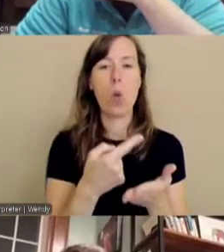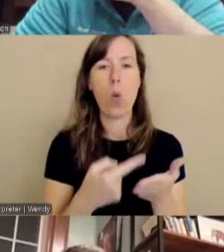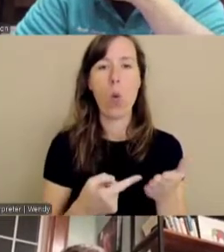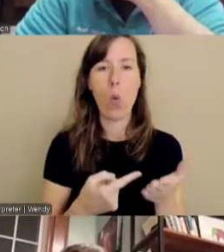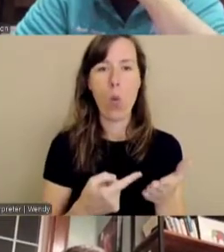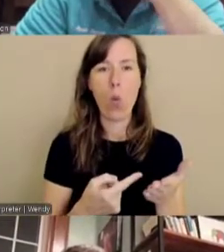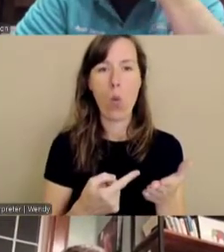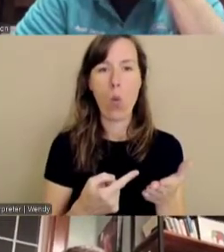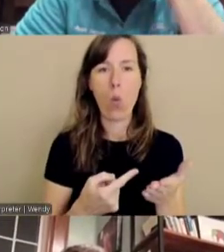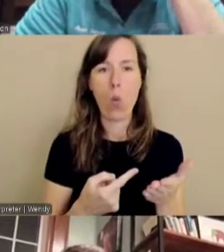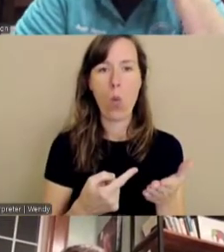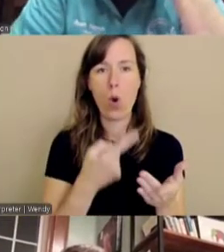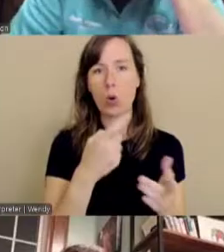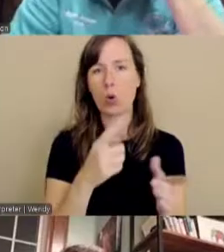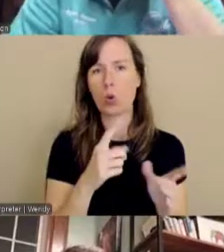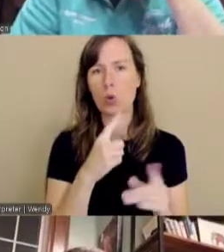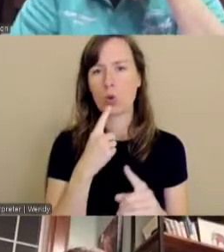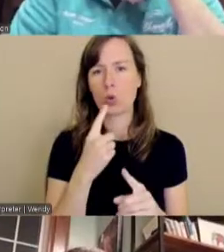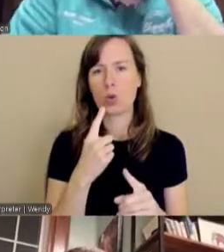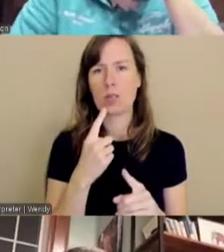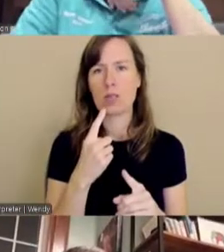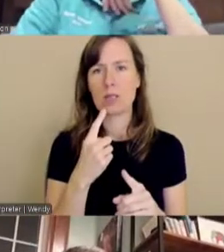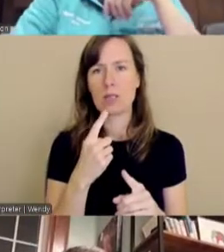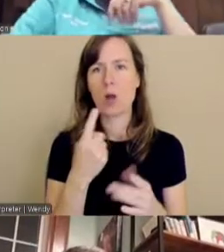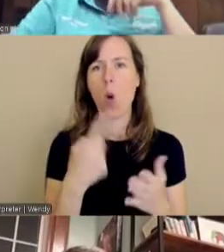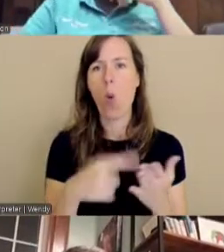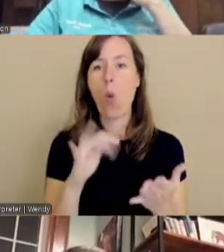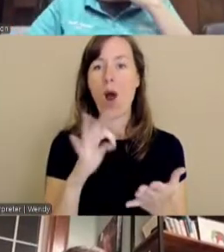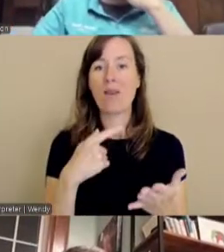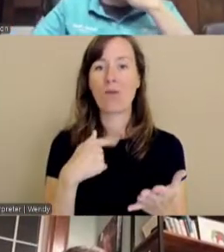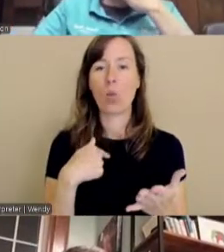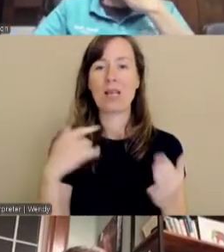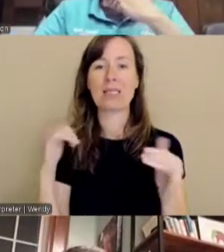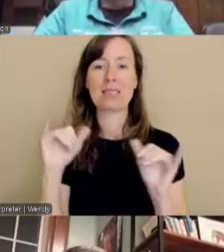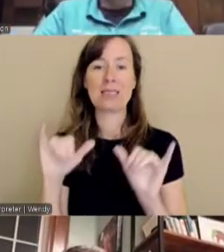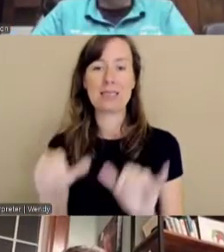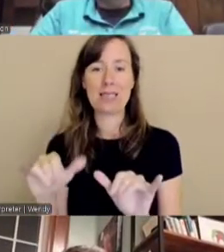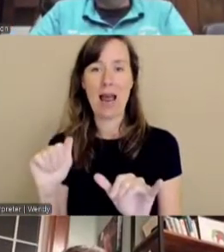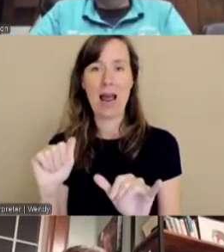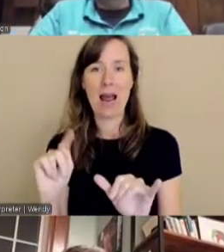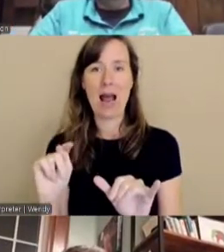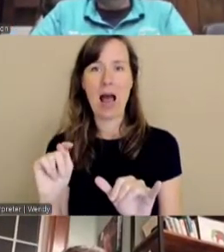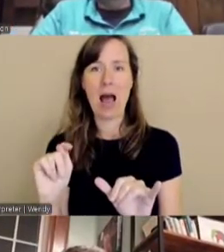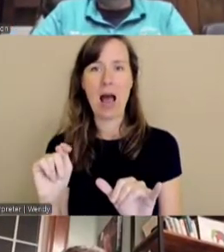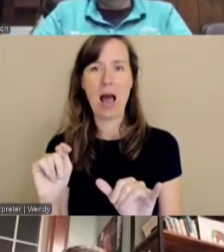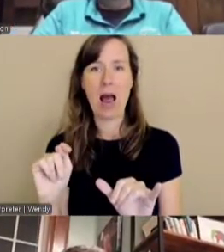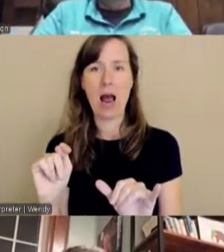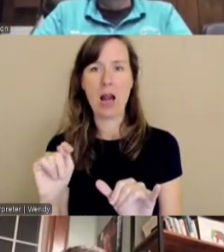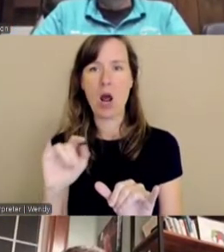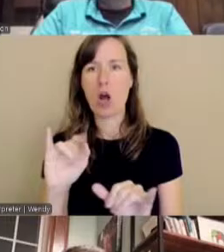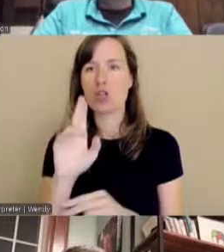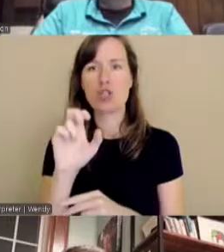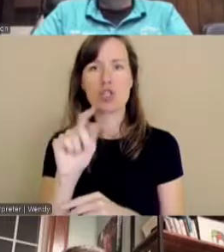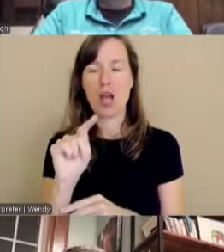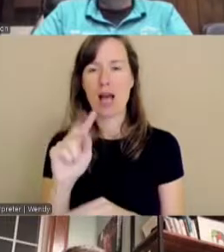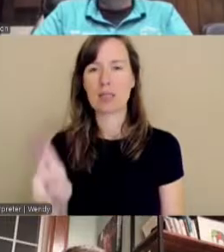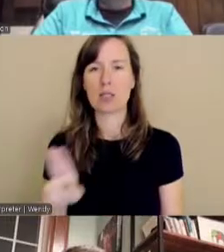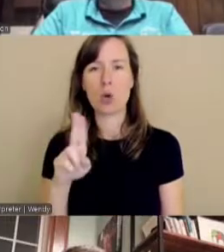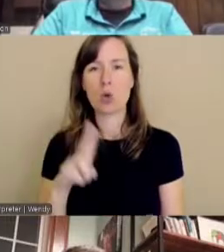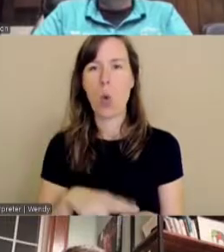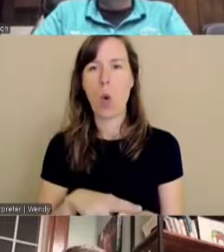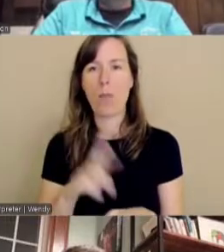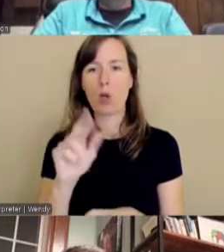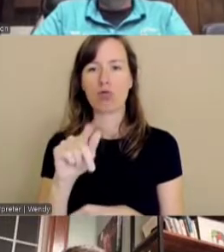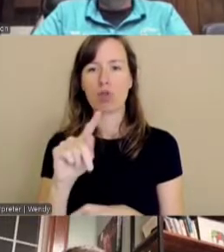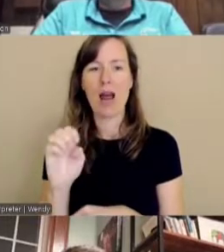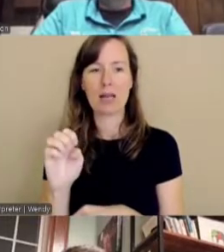as I think you just stated, what if we stay at just the normal